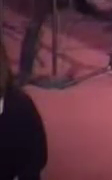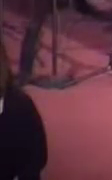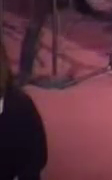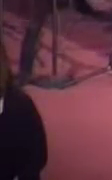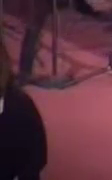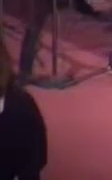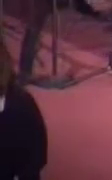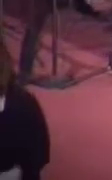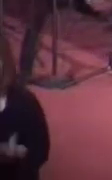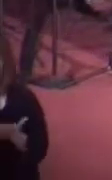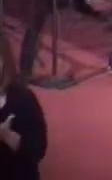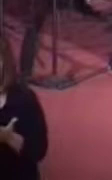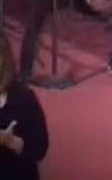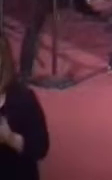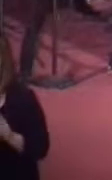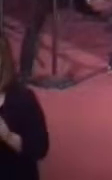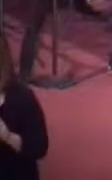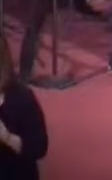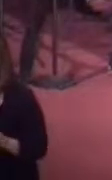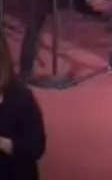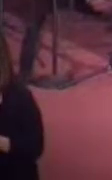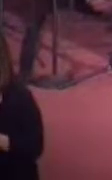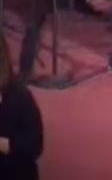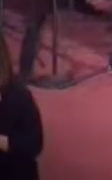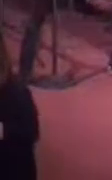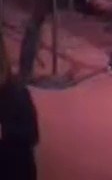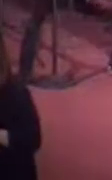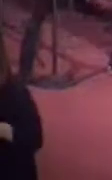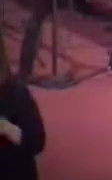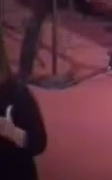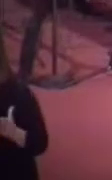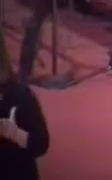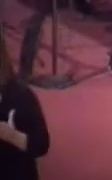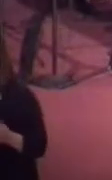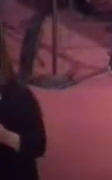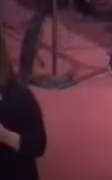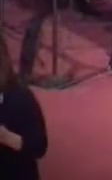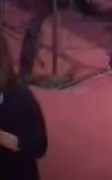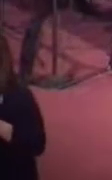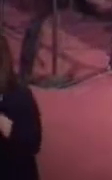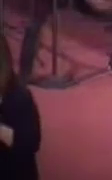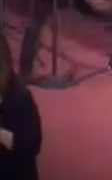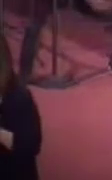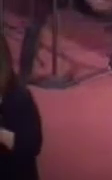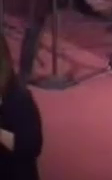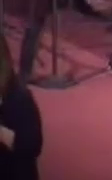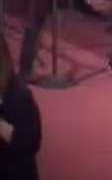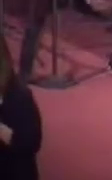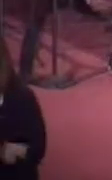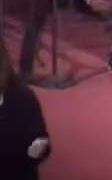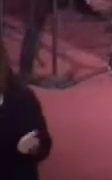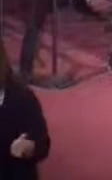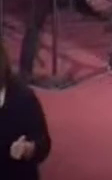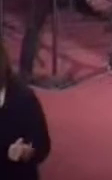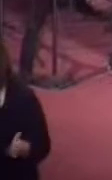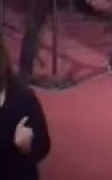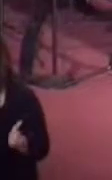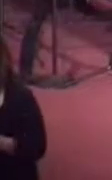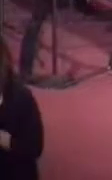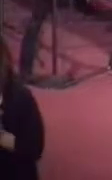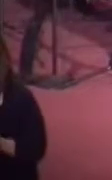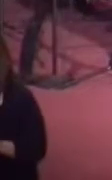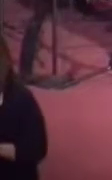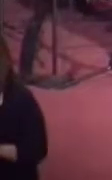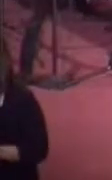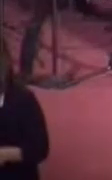so here, Daniel's faithfulness, his trust in the Lord, his persecution have worked out for the providence of God, and it set